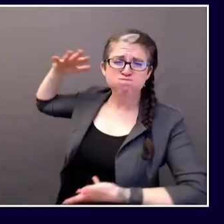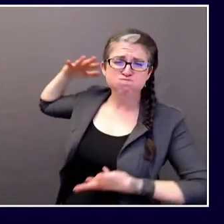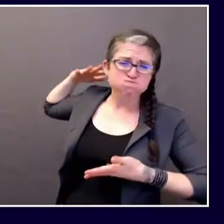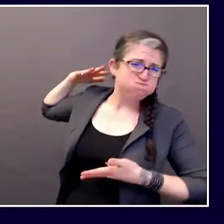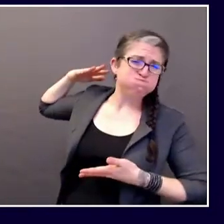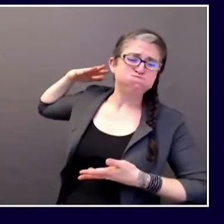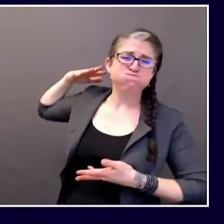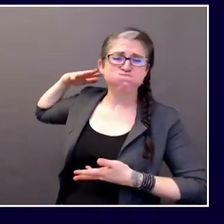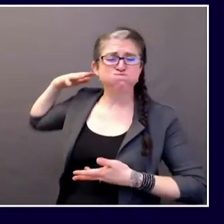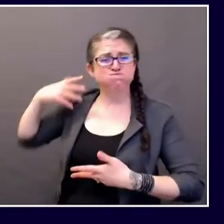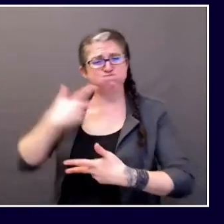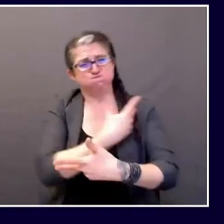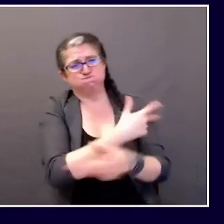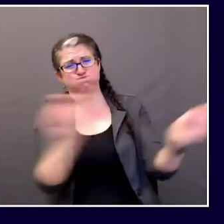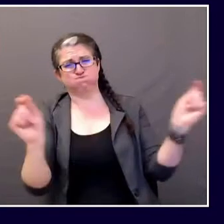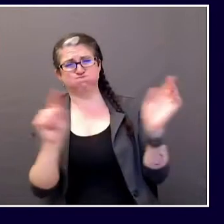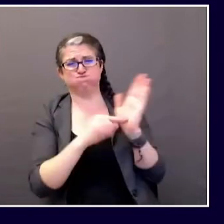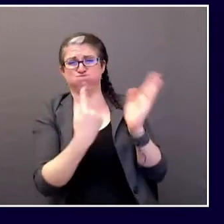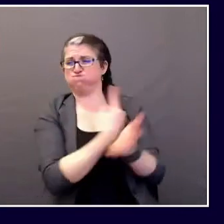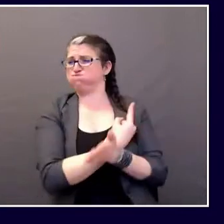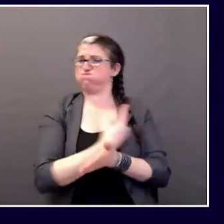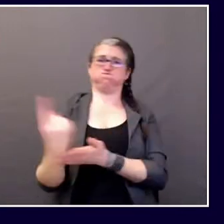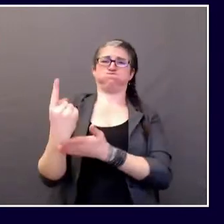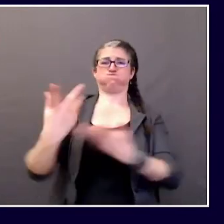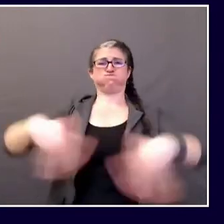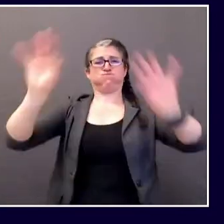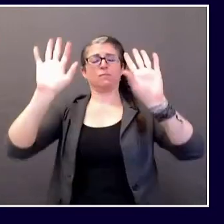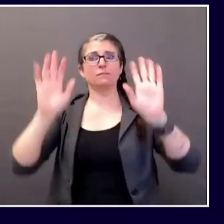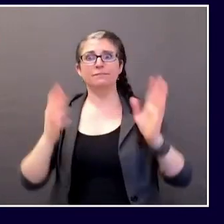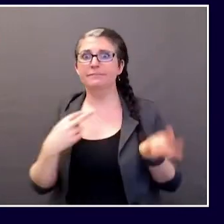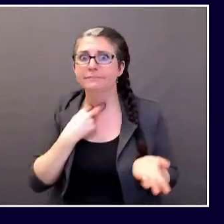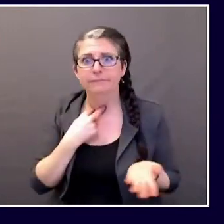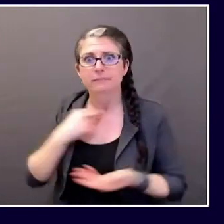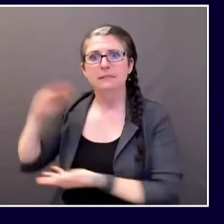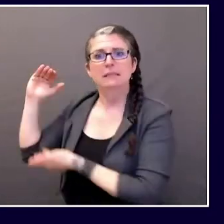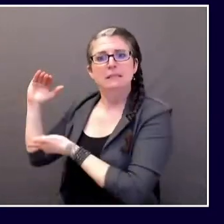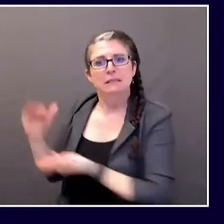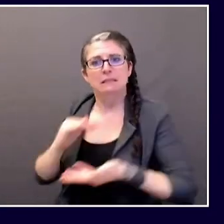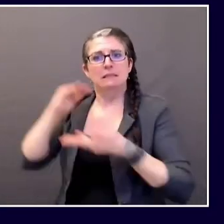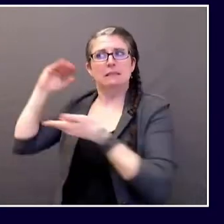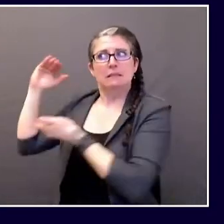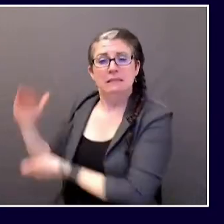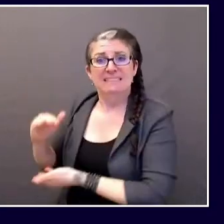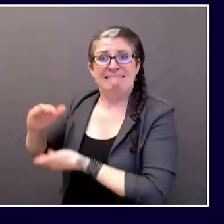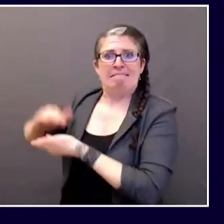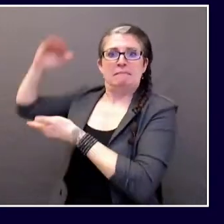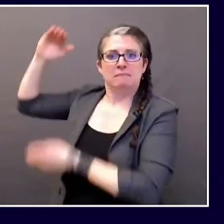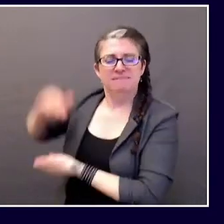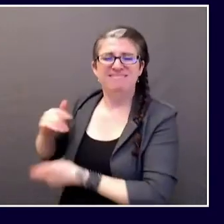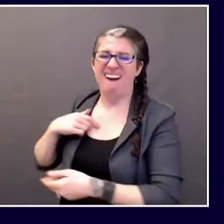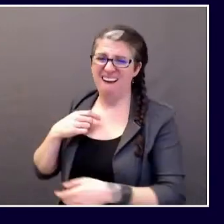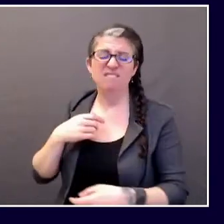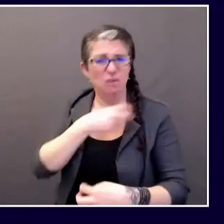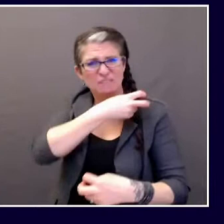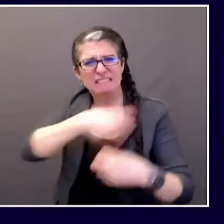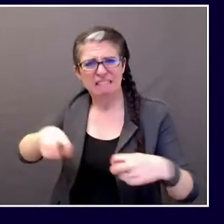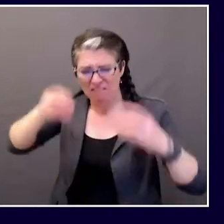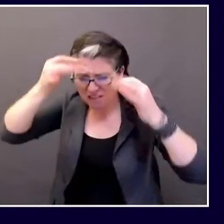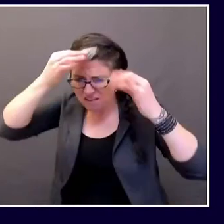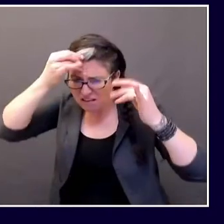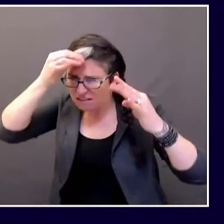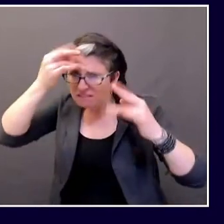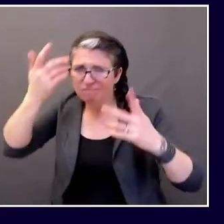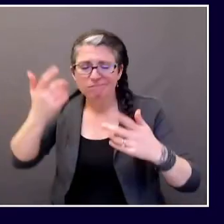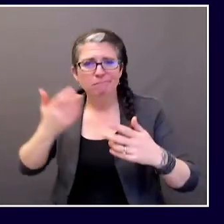there. My next question is about the clinics that you mentioned on Friday, Commissioner Lambrou,